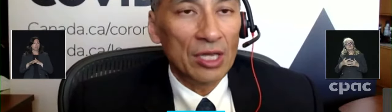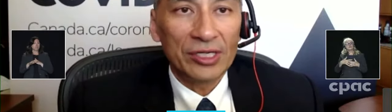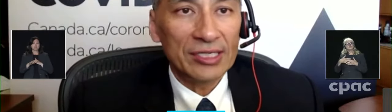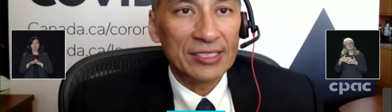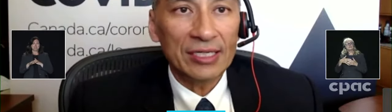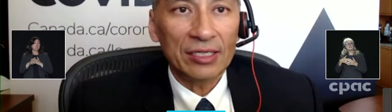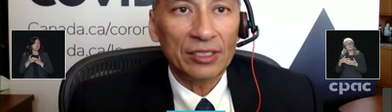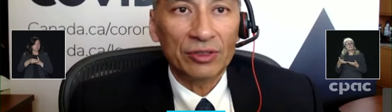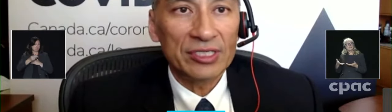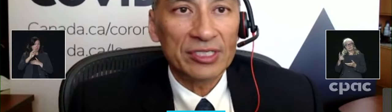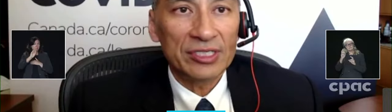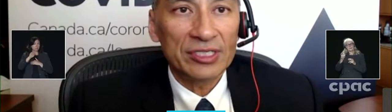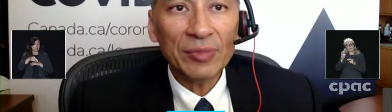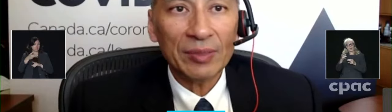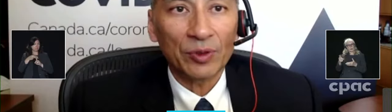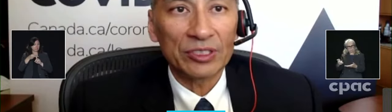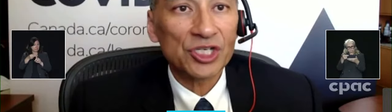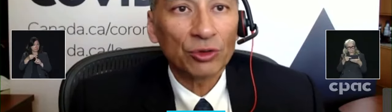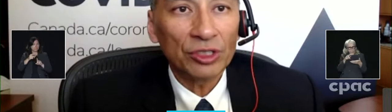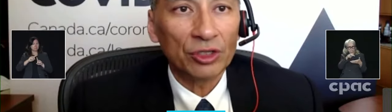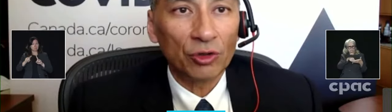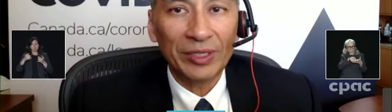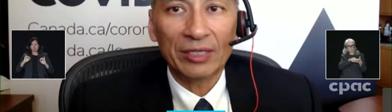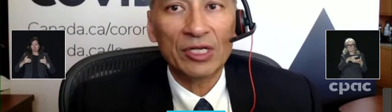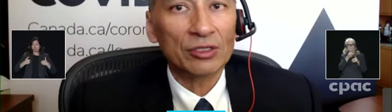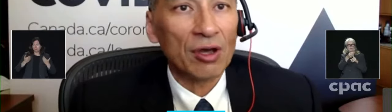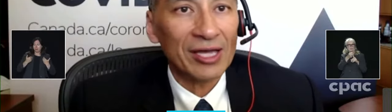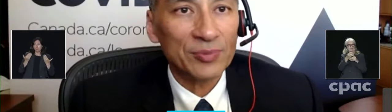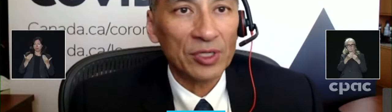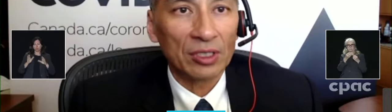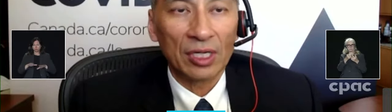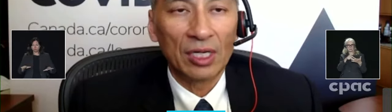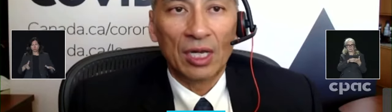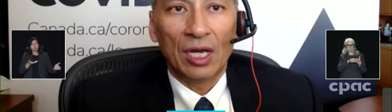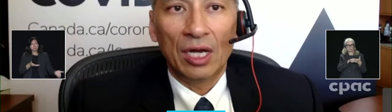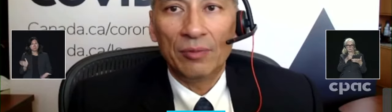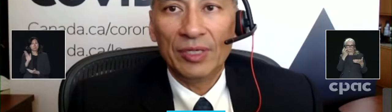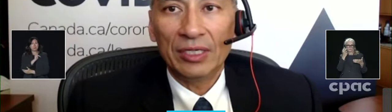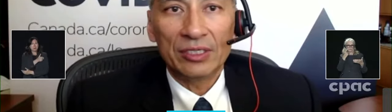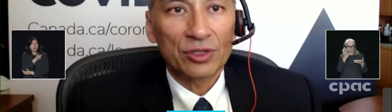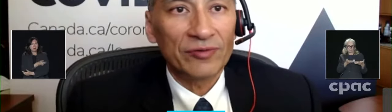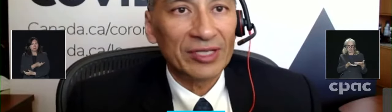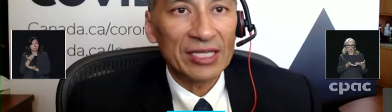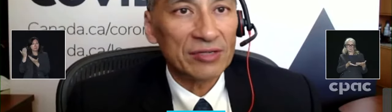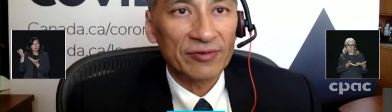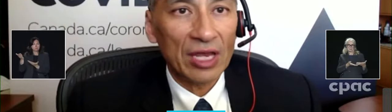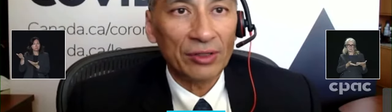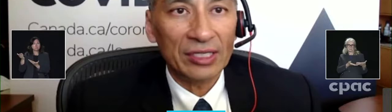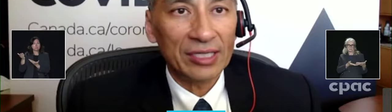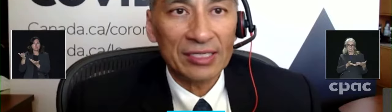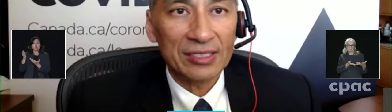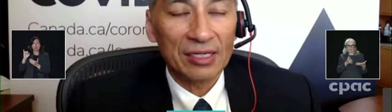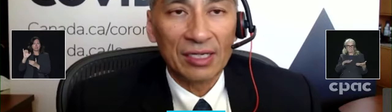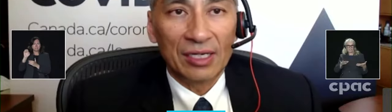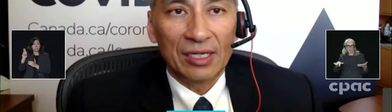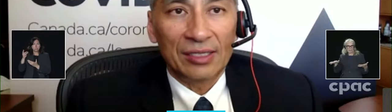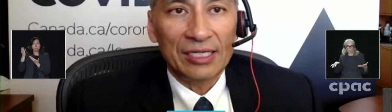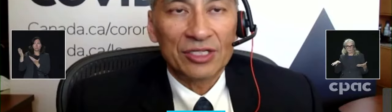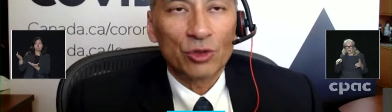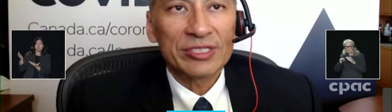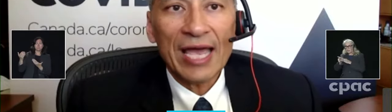and you can see it. Young people, children, being admitted to hospital, being in sort of intensive care, and